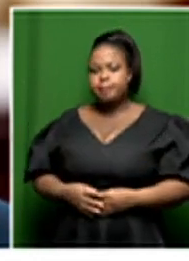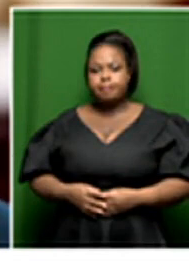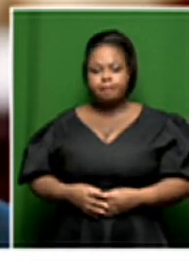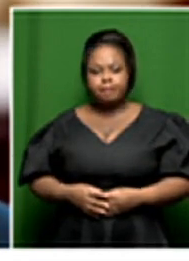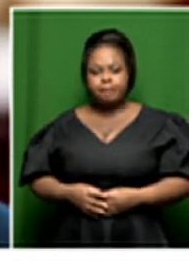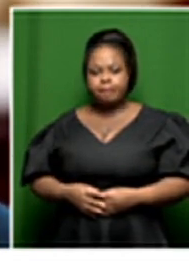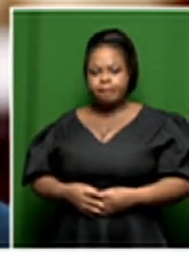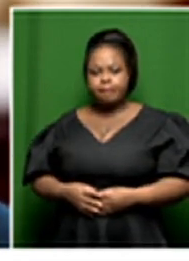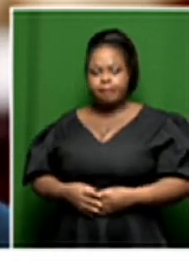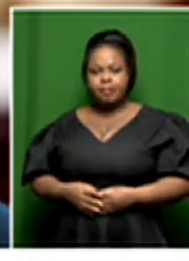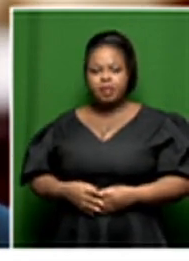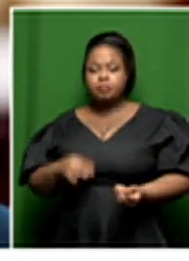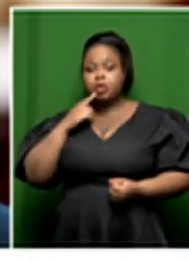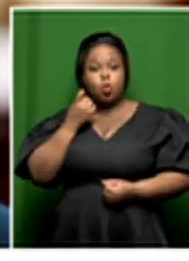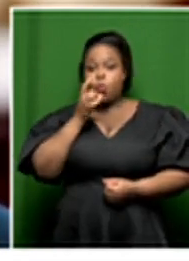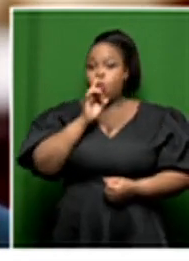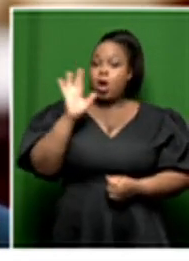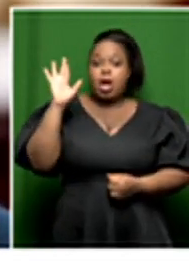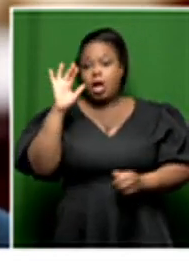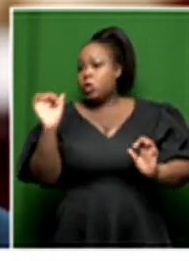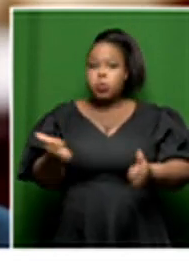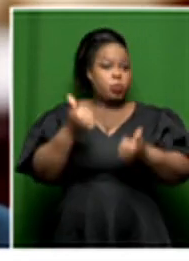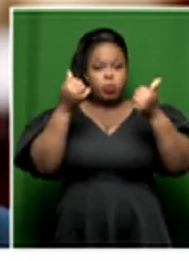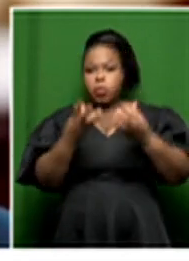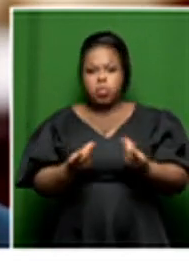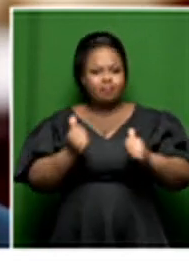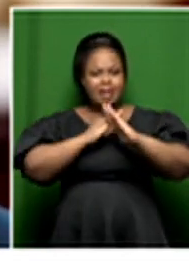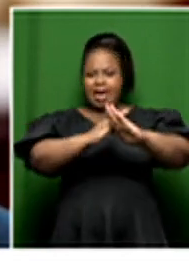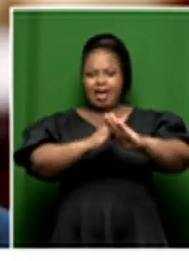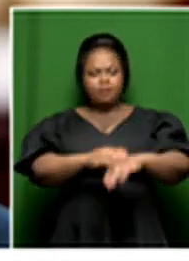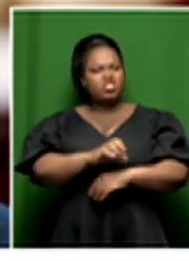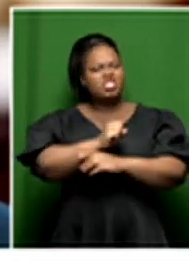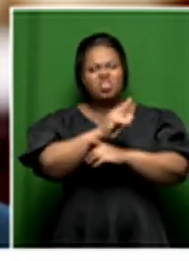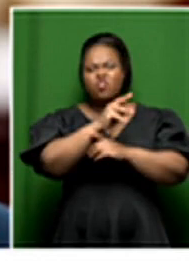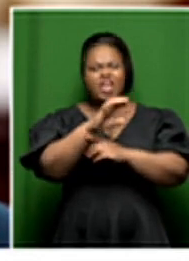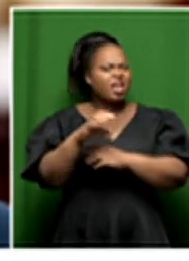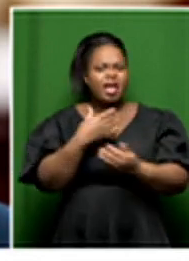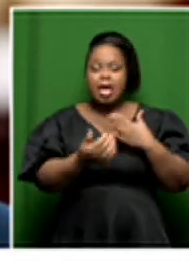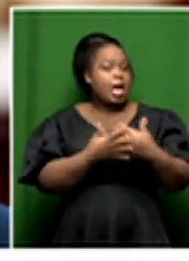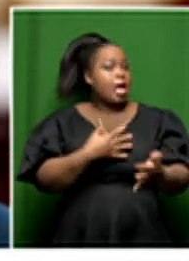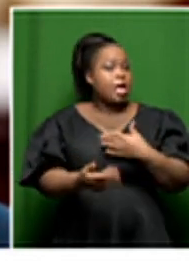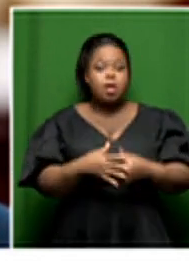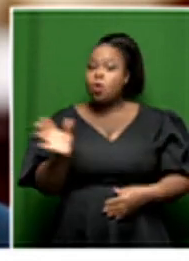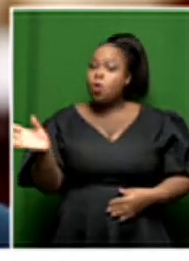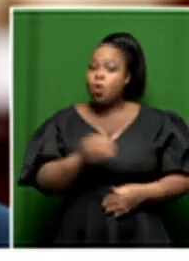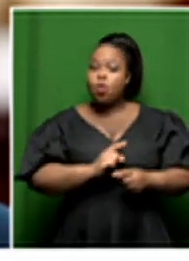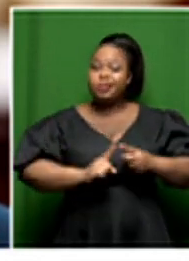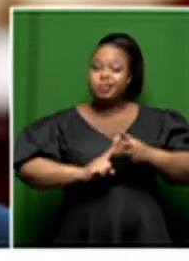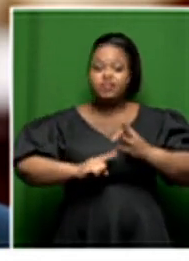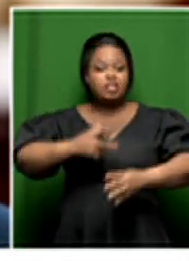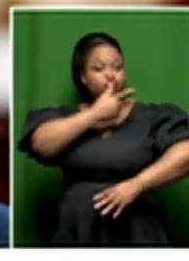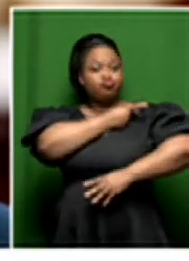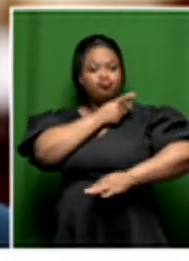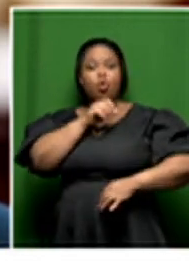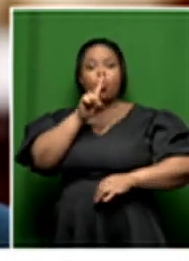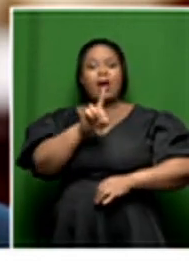There is no silver bullet. And this not only relates to Sinovac, it relates to every single vaccine that